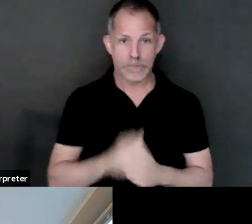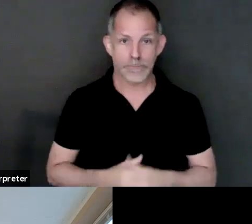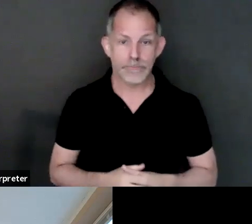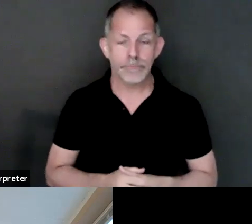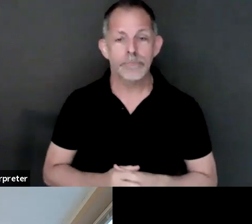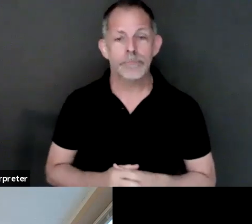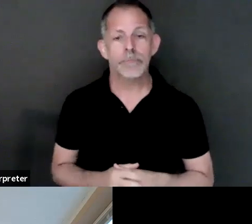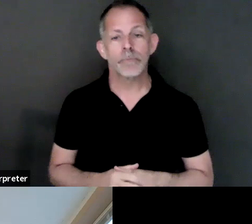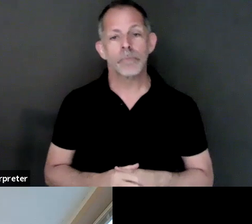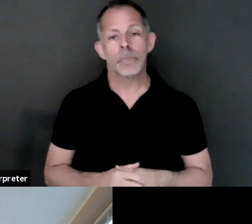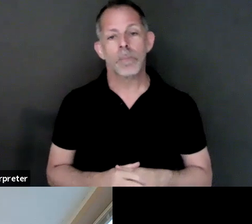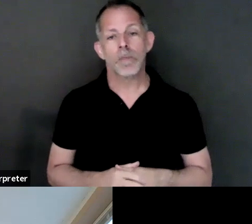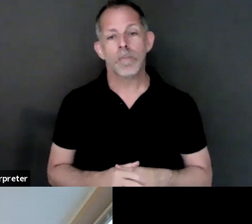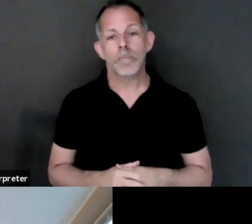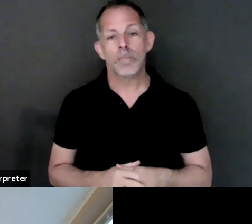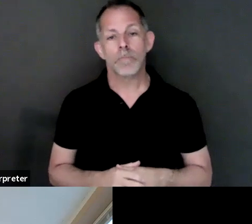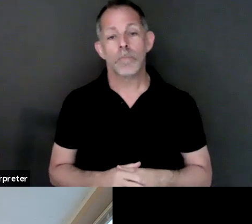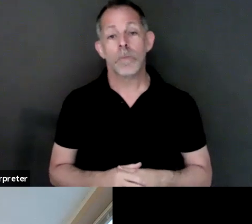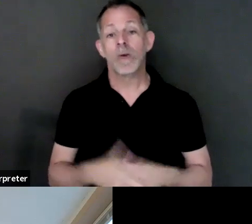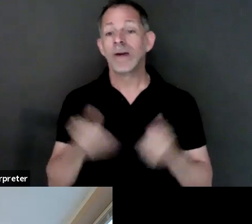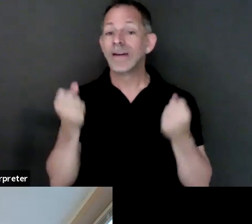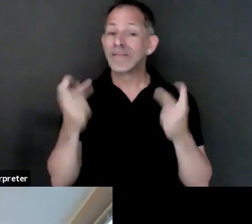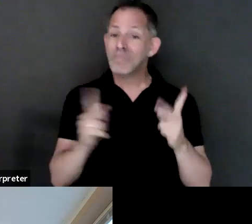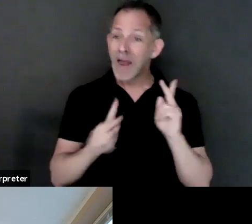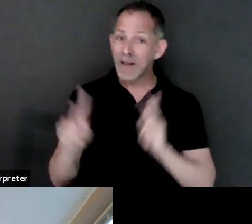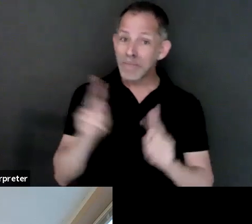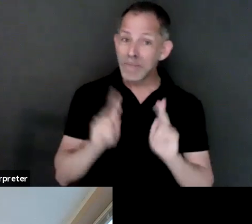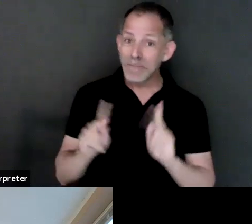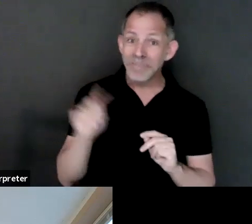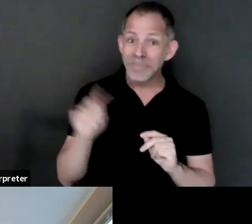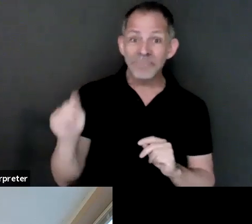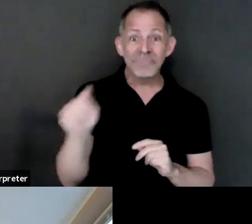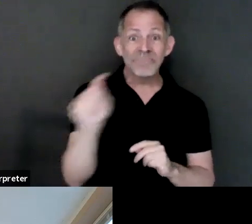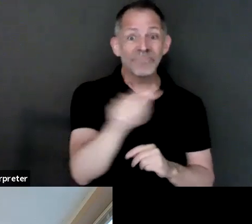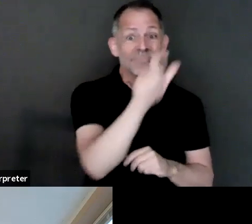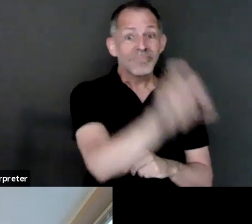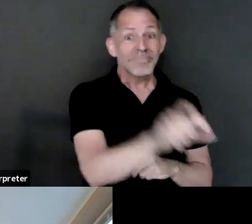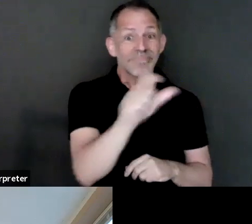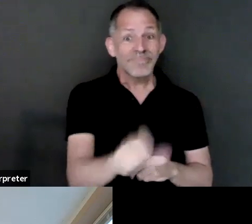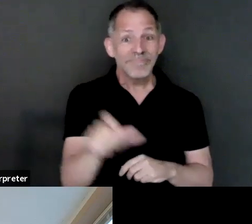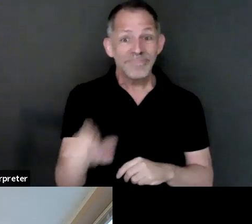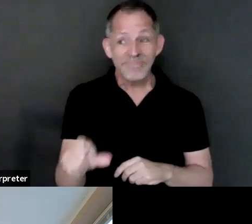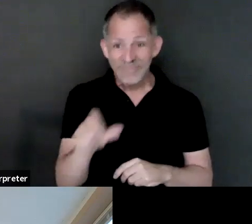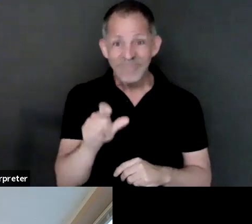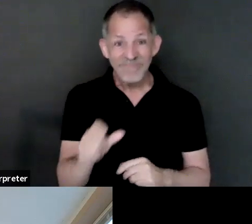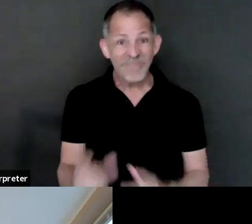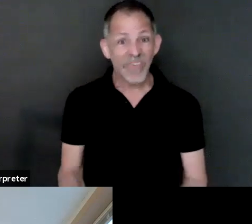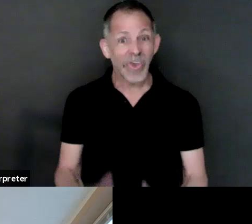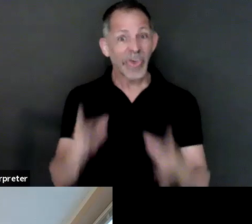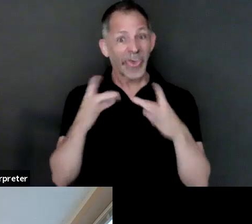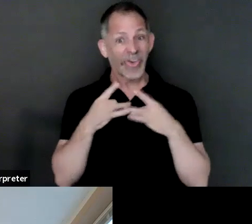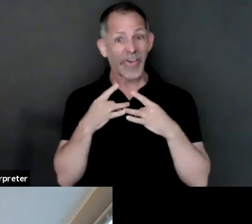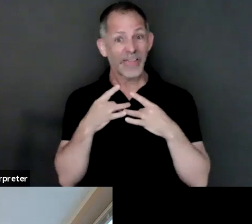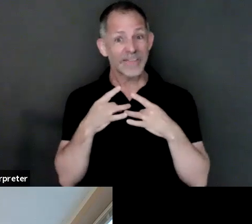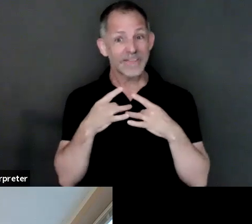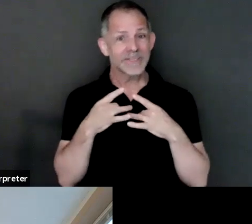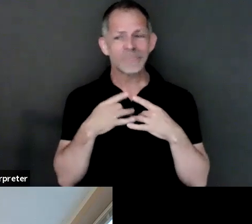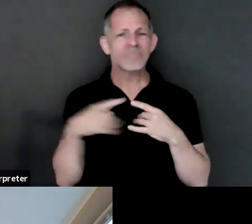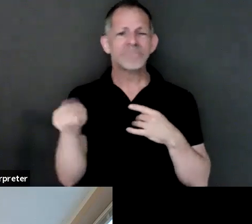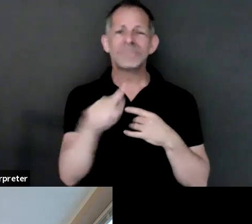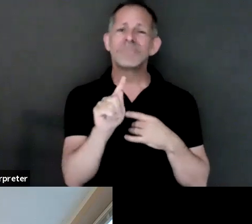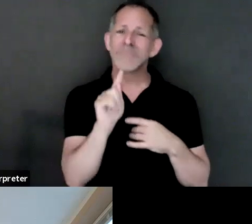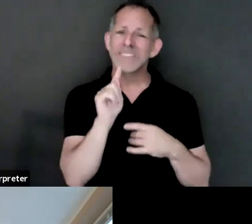are it's miserable disease. So please get vaccinated and be